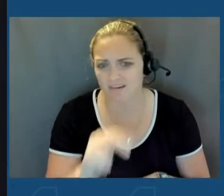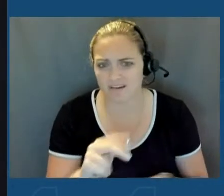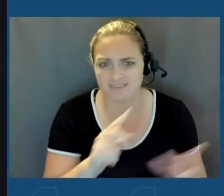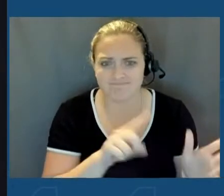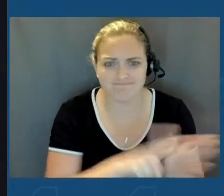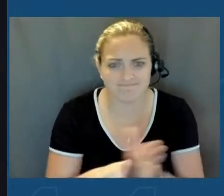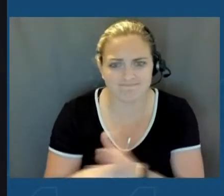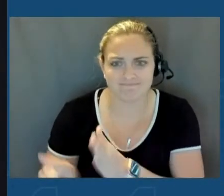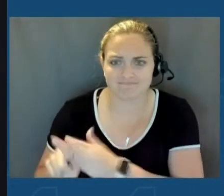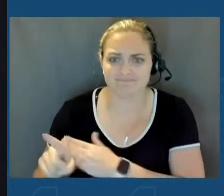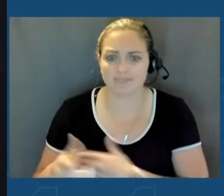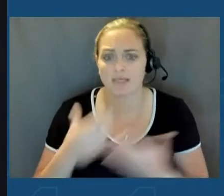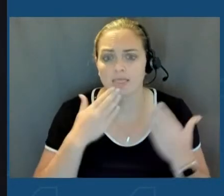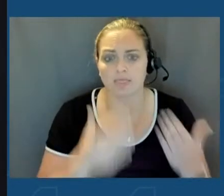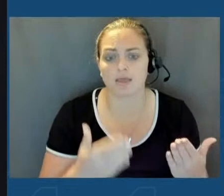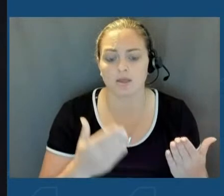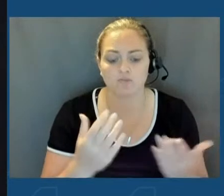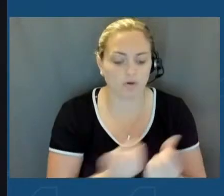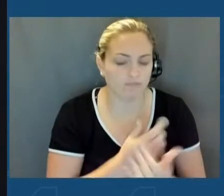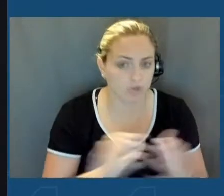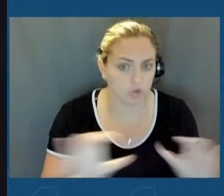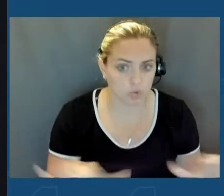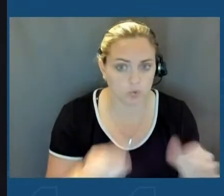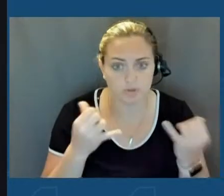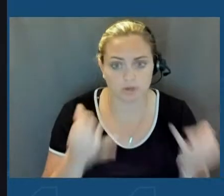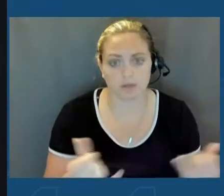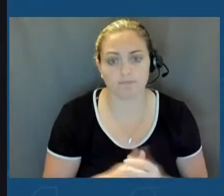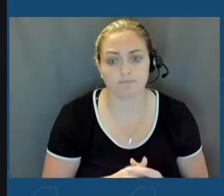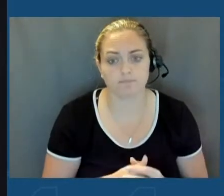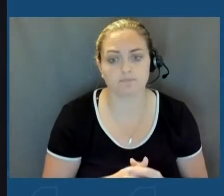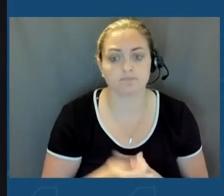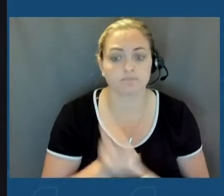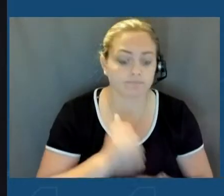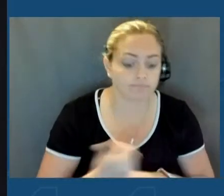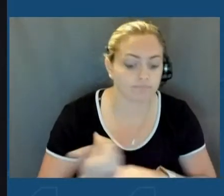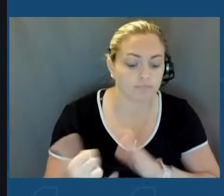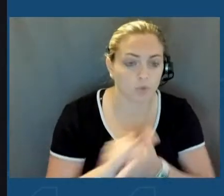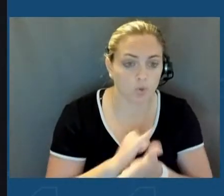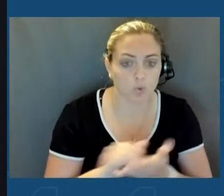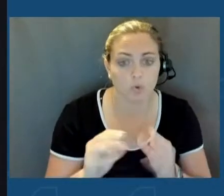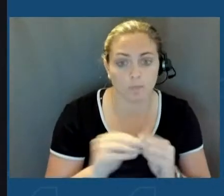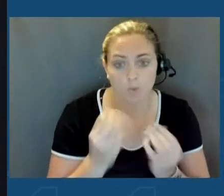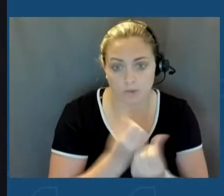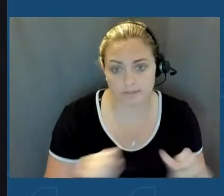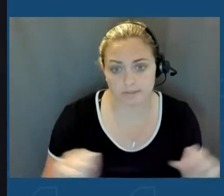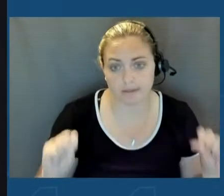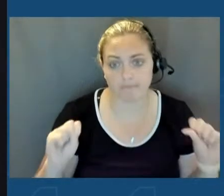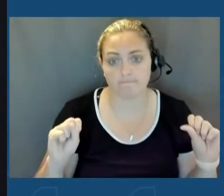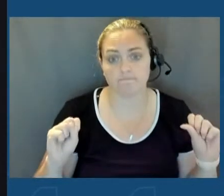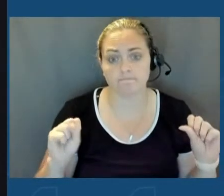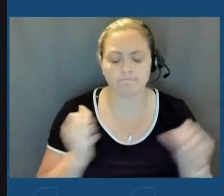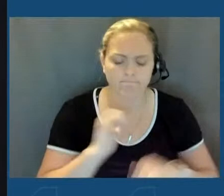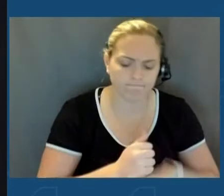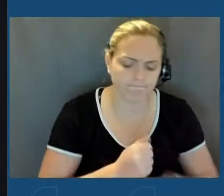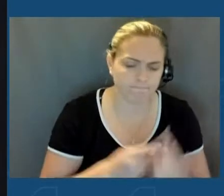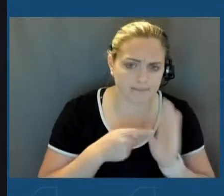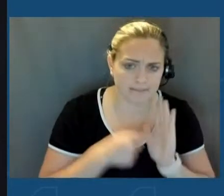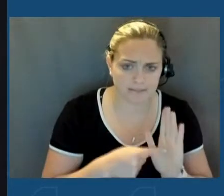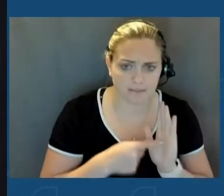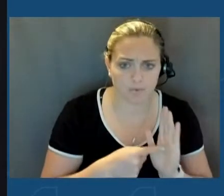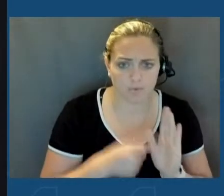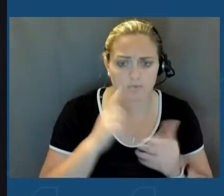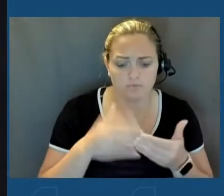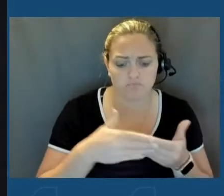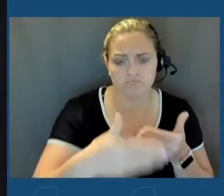Thank you for what you are doing today to make New York safer and to set an example for the rest